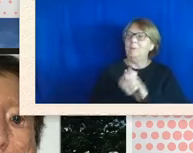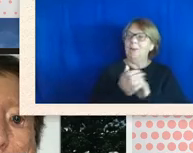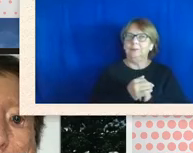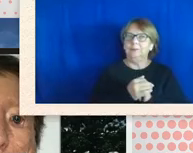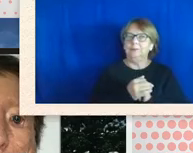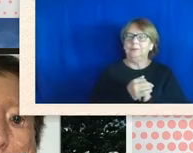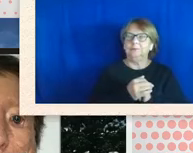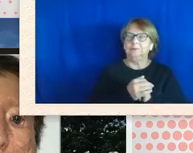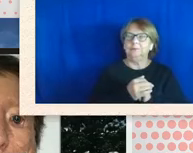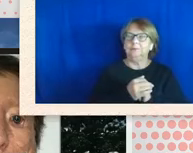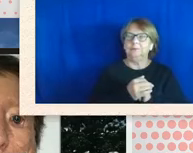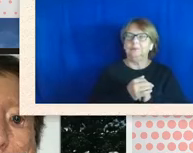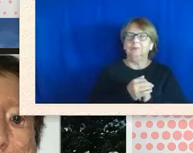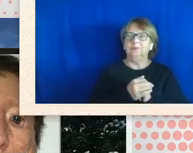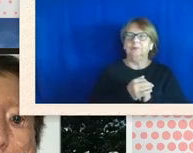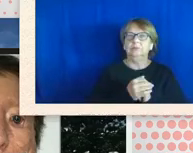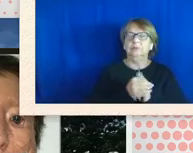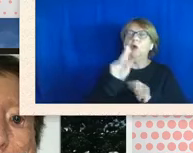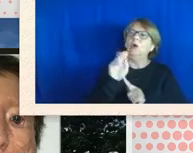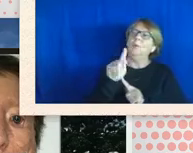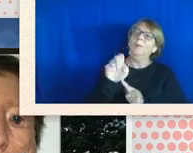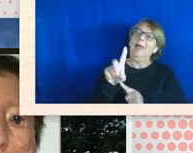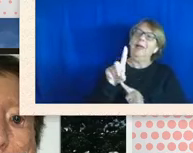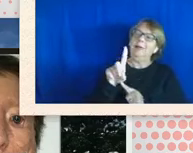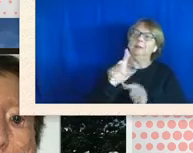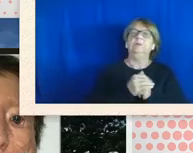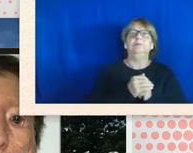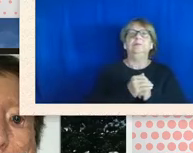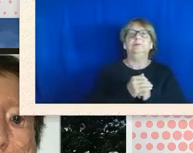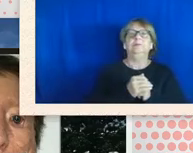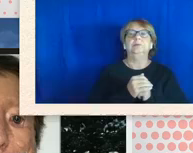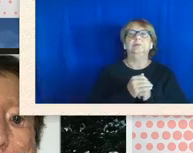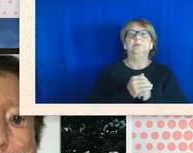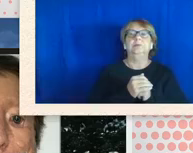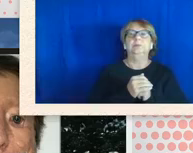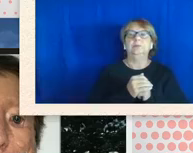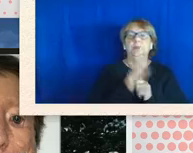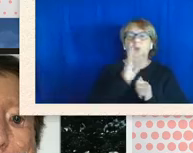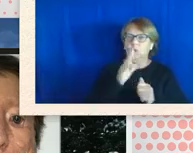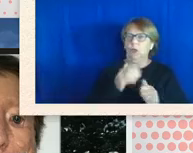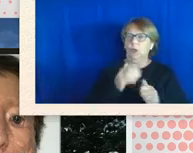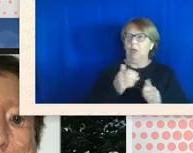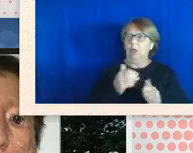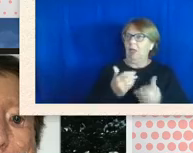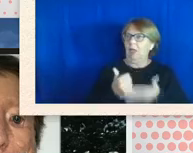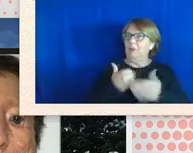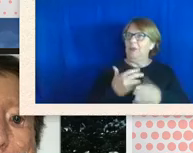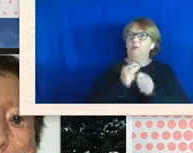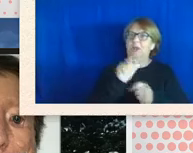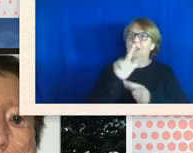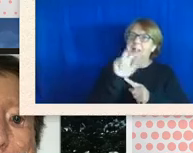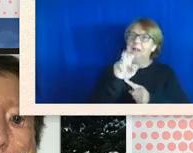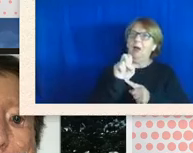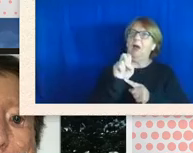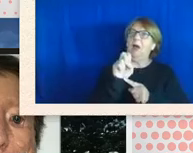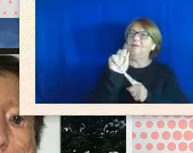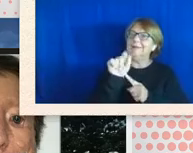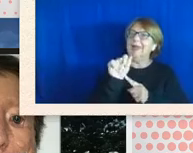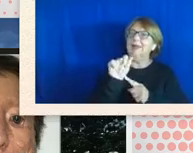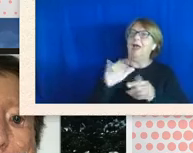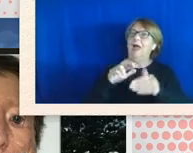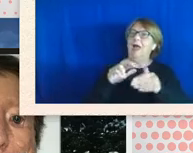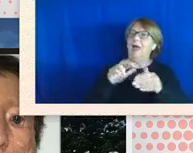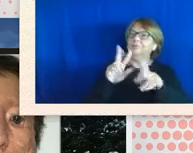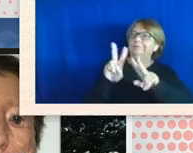get live data on the assessment results, and will enable us